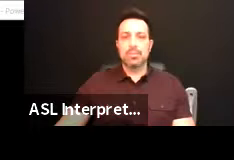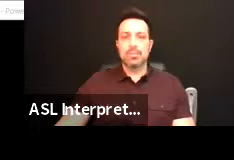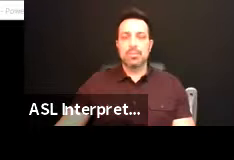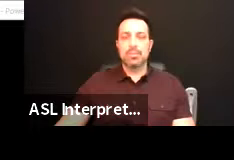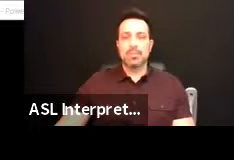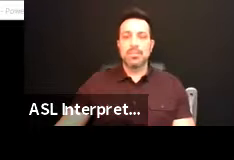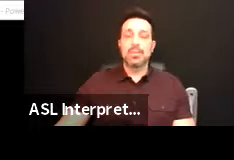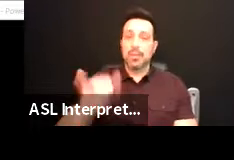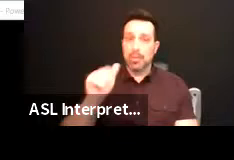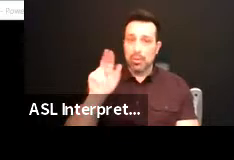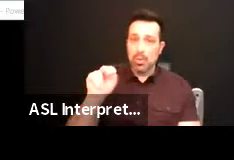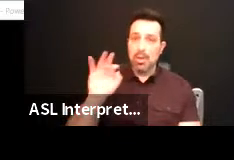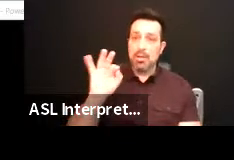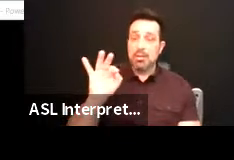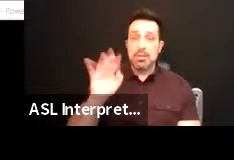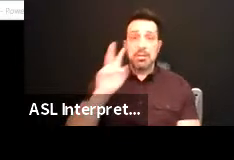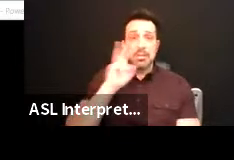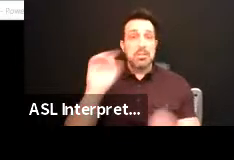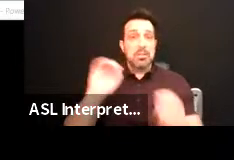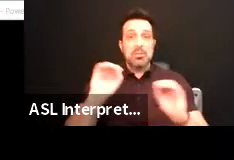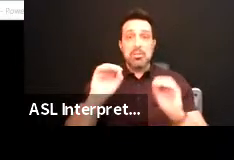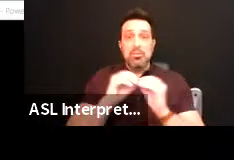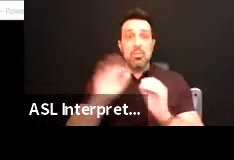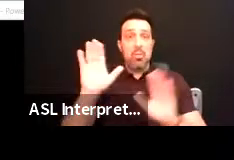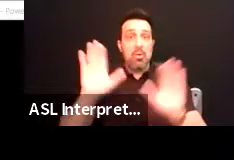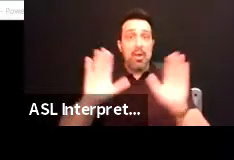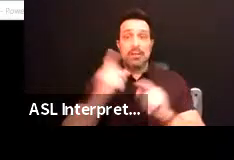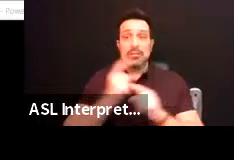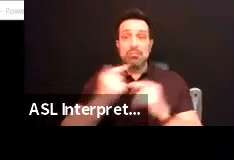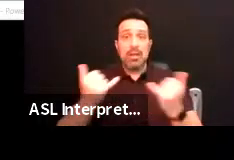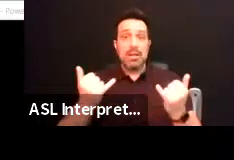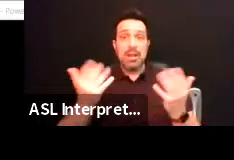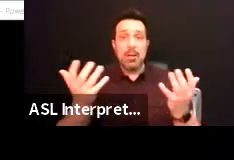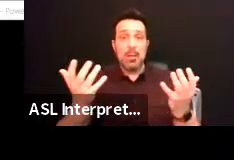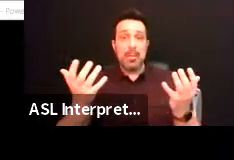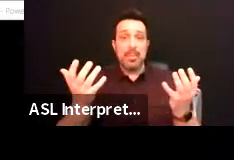All right, and I don't see any more hands at this time.